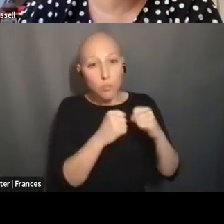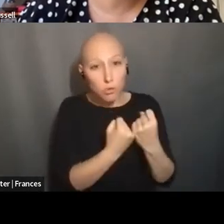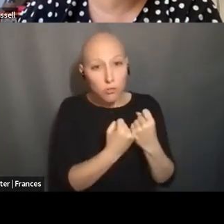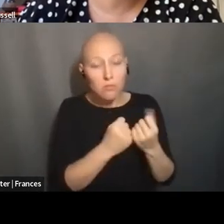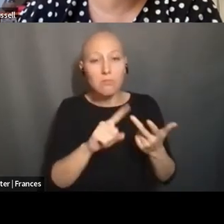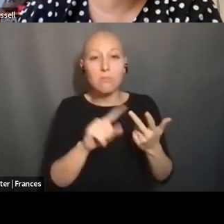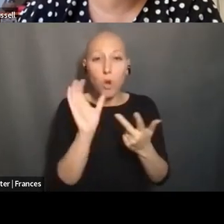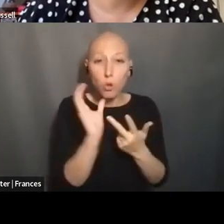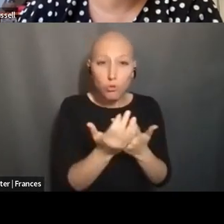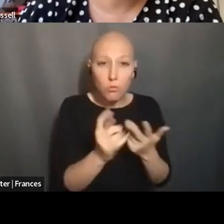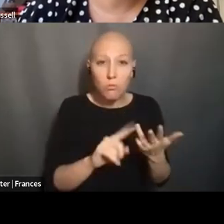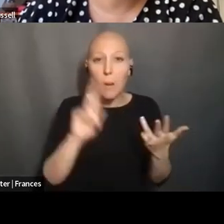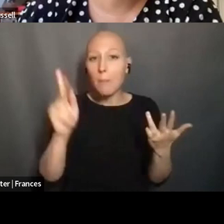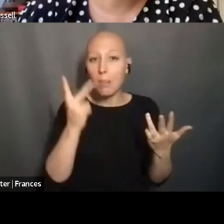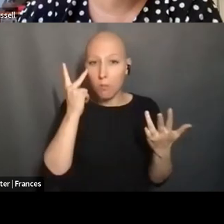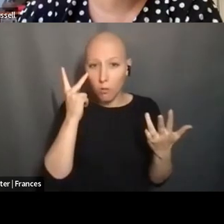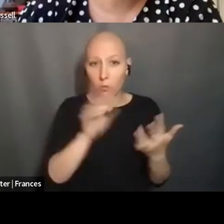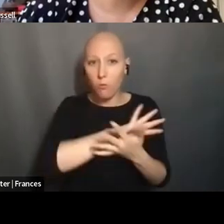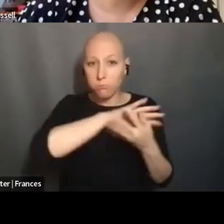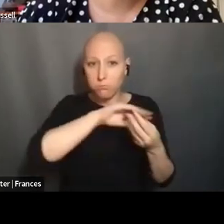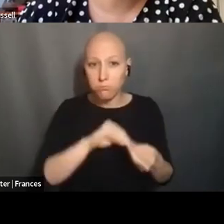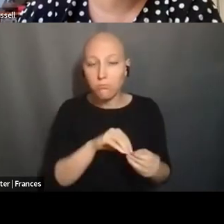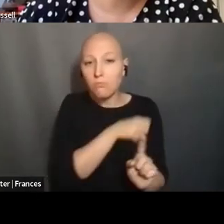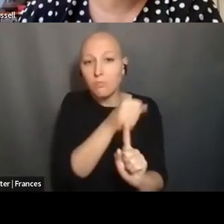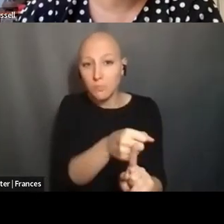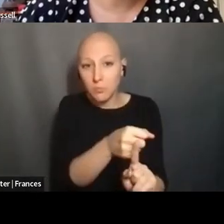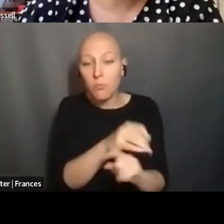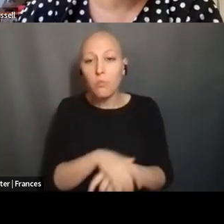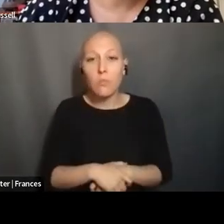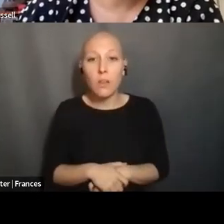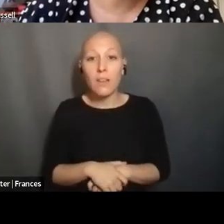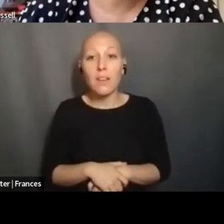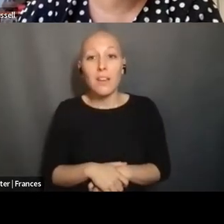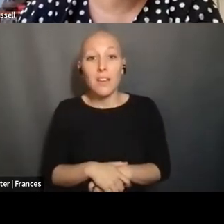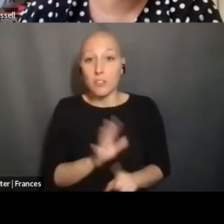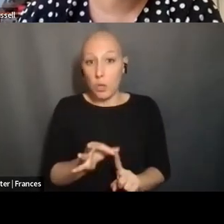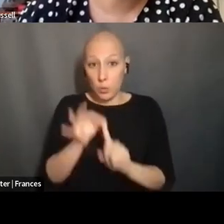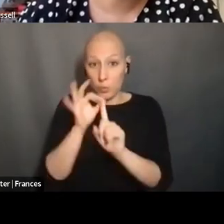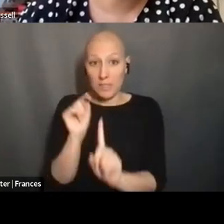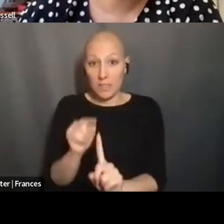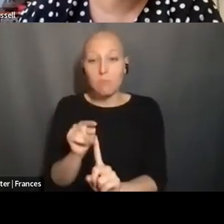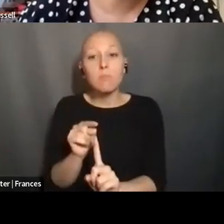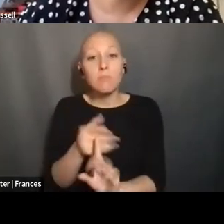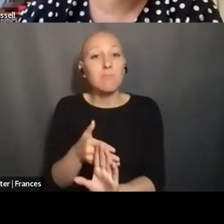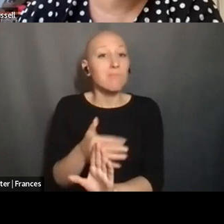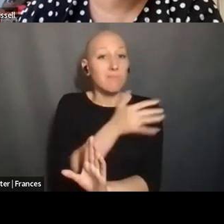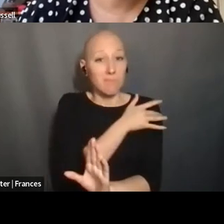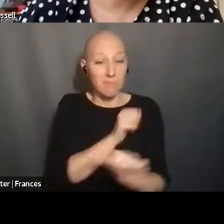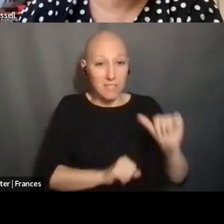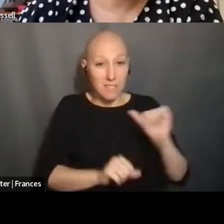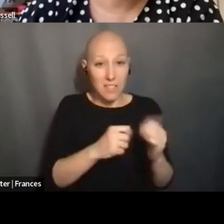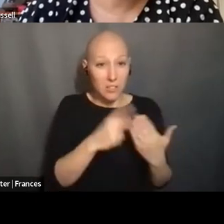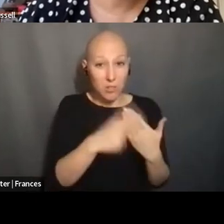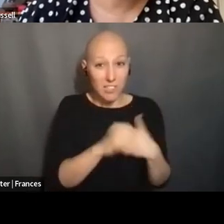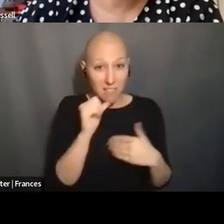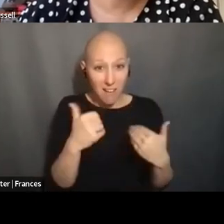But unlike earlier large science projects, and to the surprise, and I got to say at